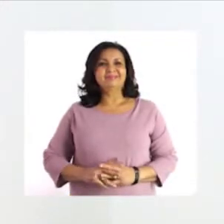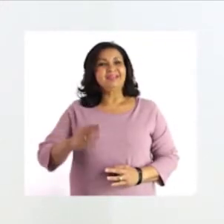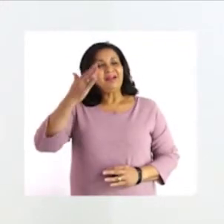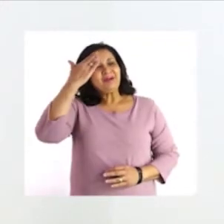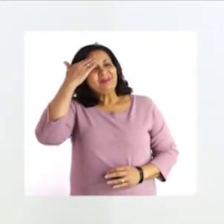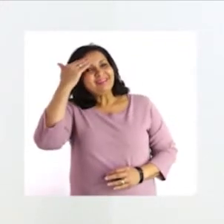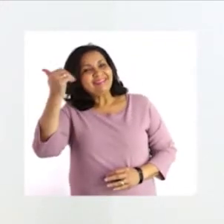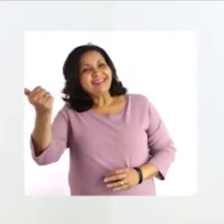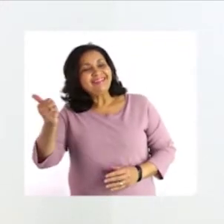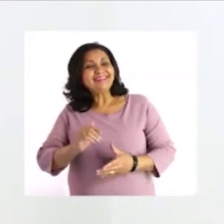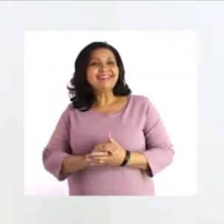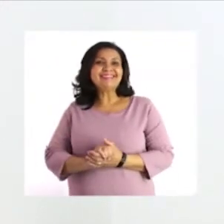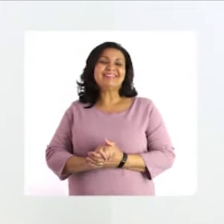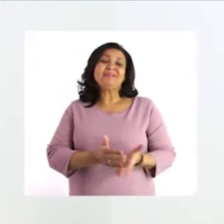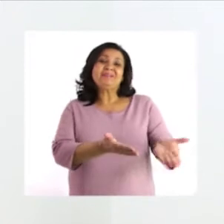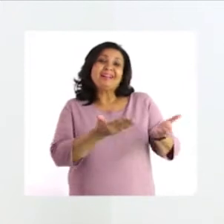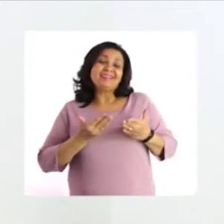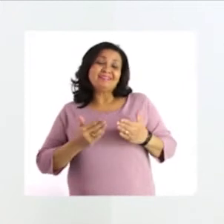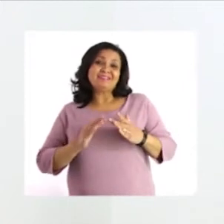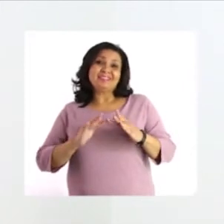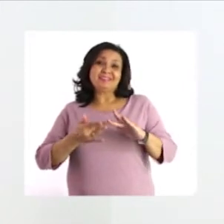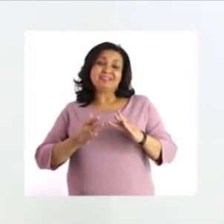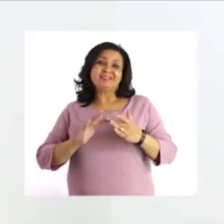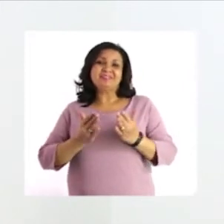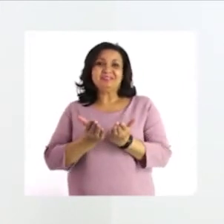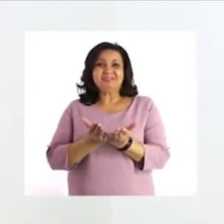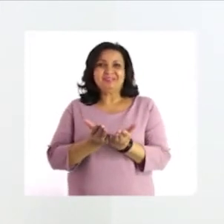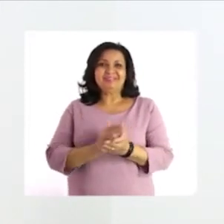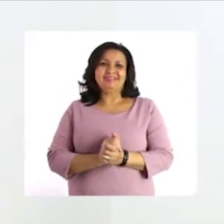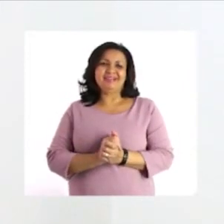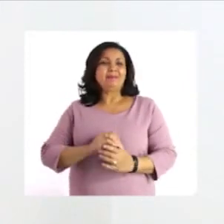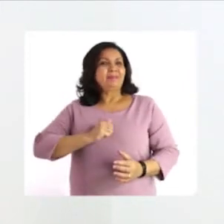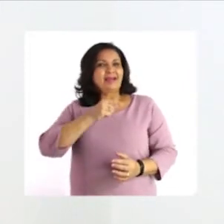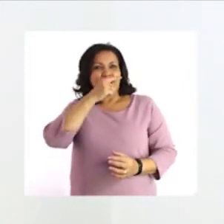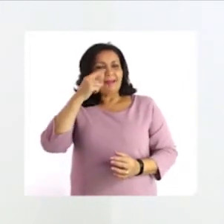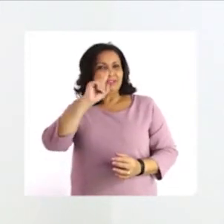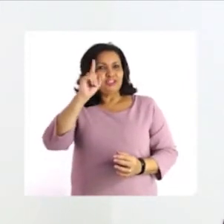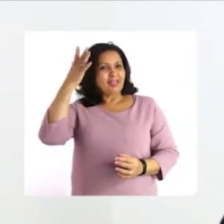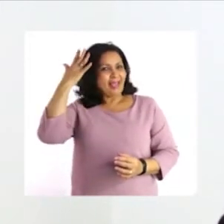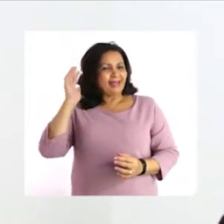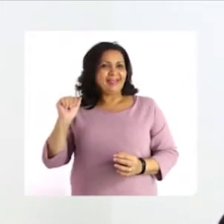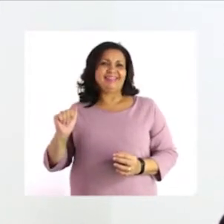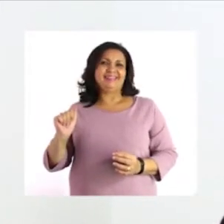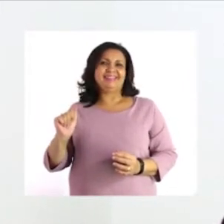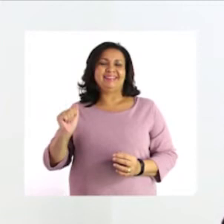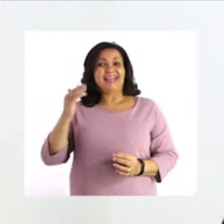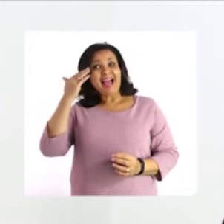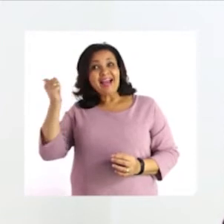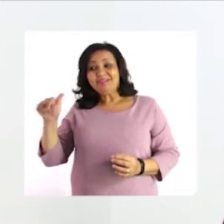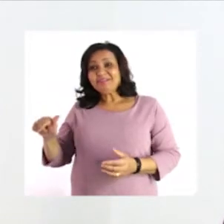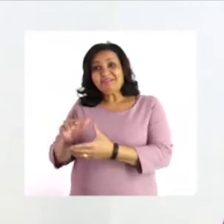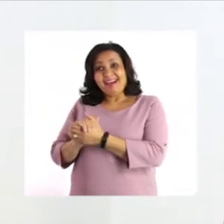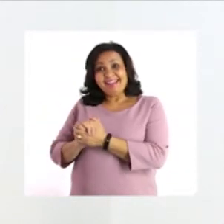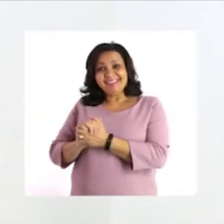Good day friends and welcome back to My Zone Online School. My name is Teacher Hetty and let's say hello to our friend.